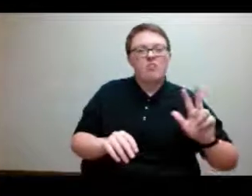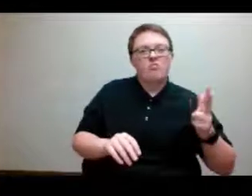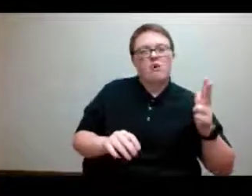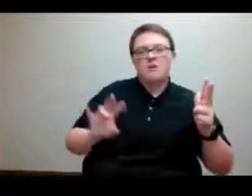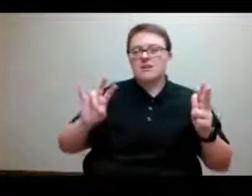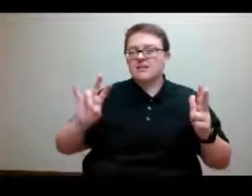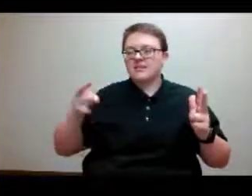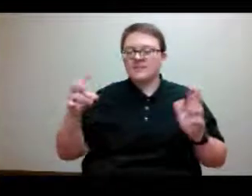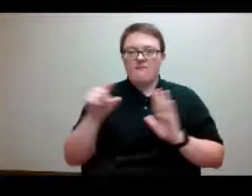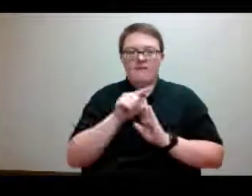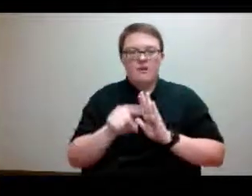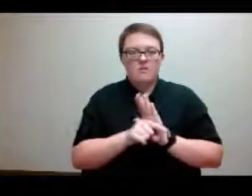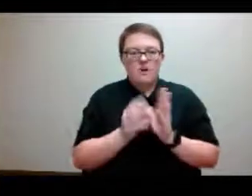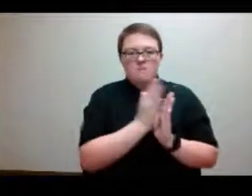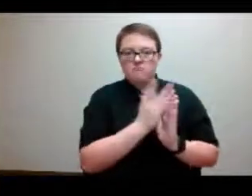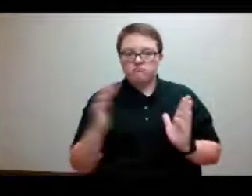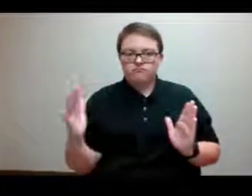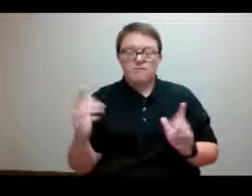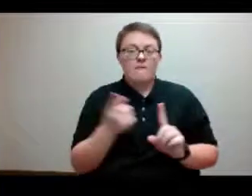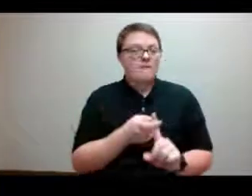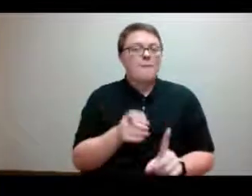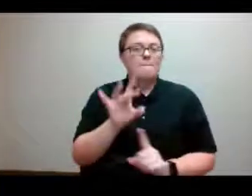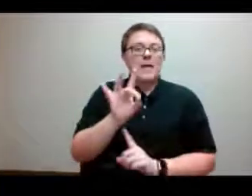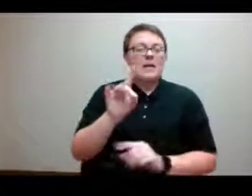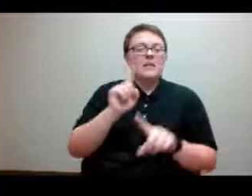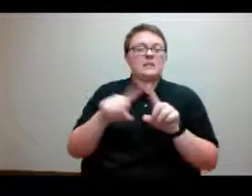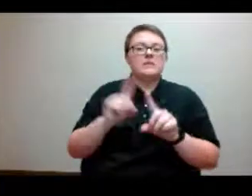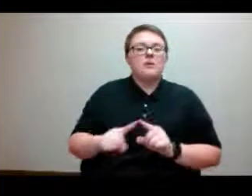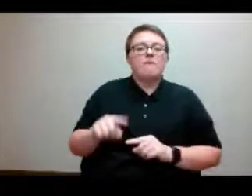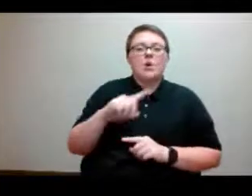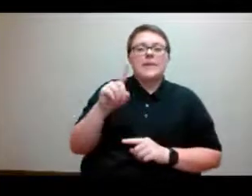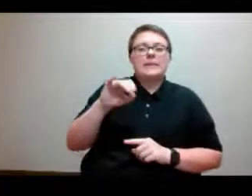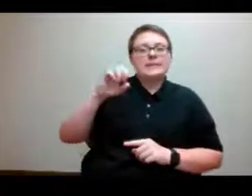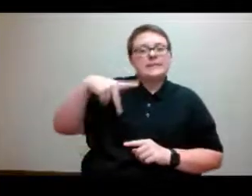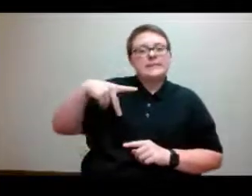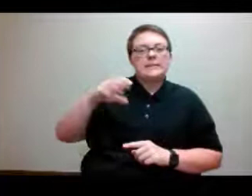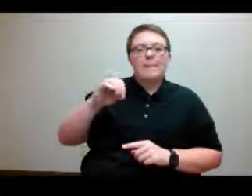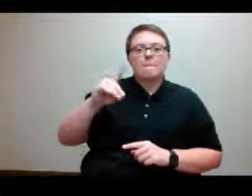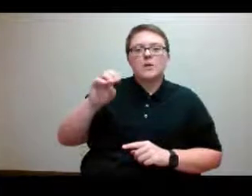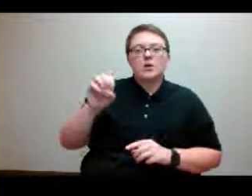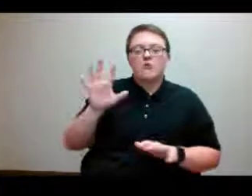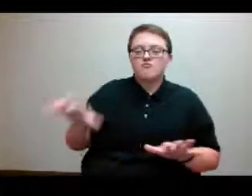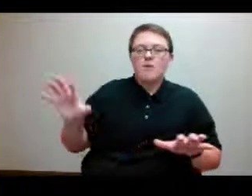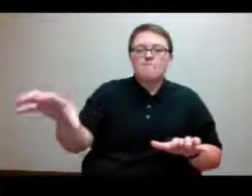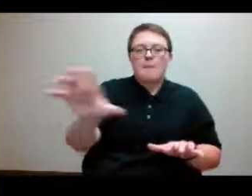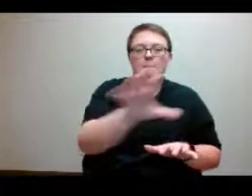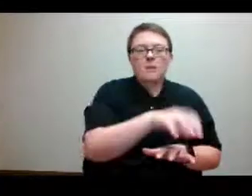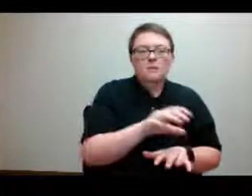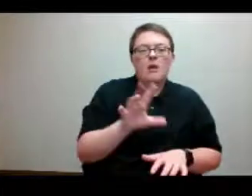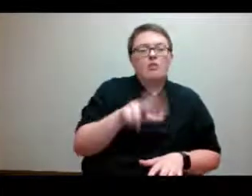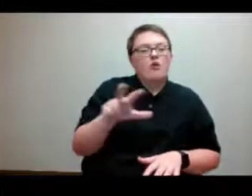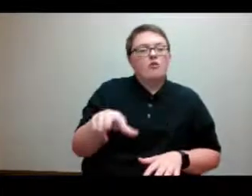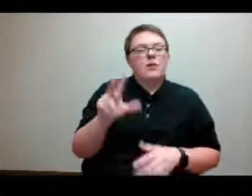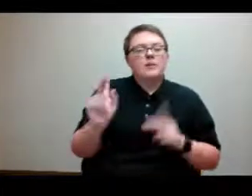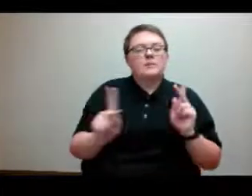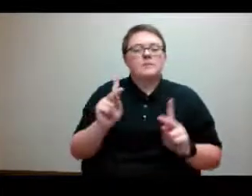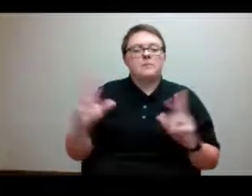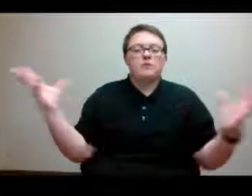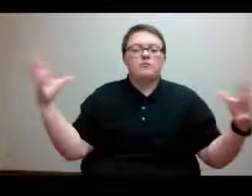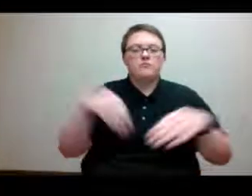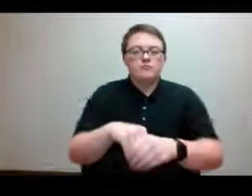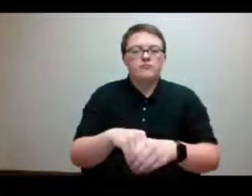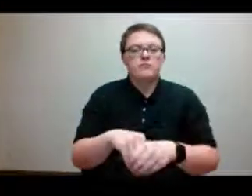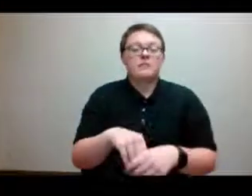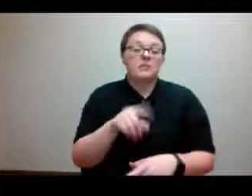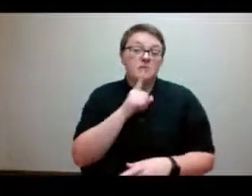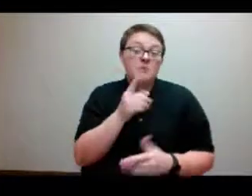codes. So we are reaching a lot of different people. And this was a project that showed great initiative and went really